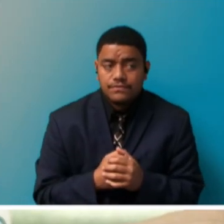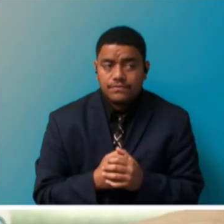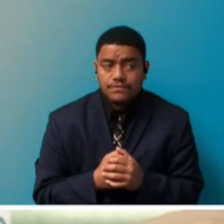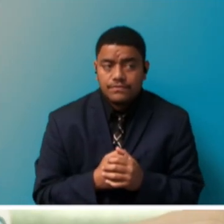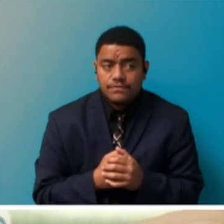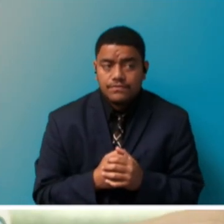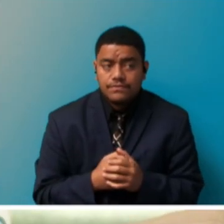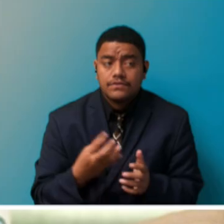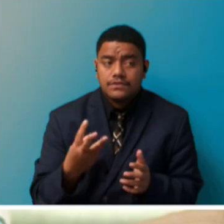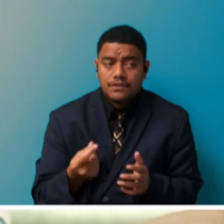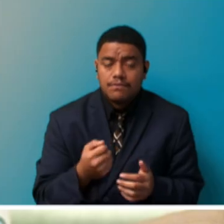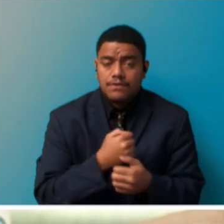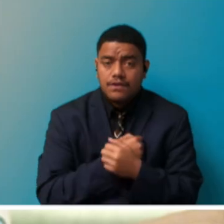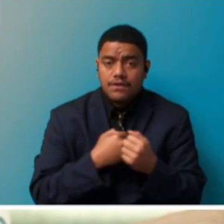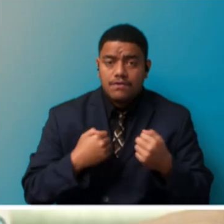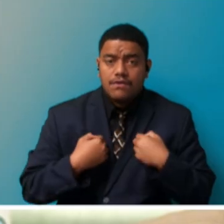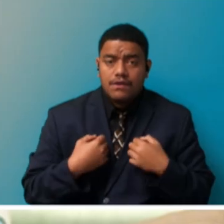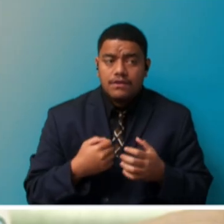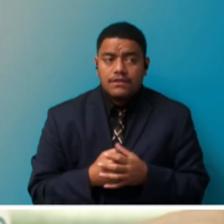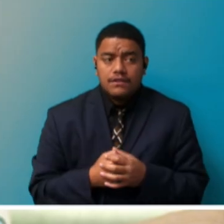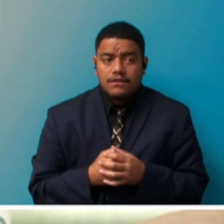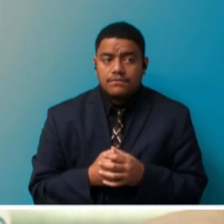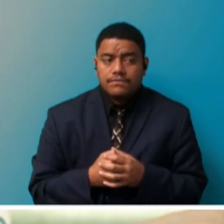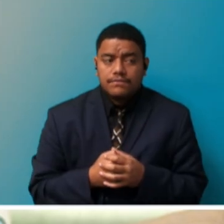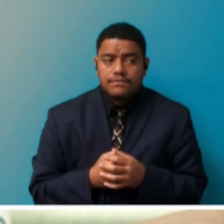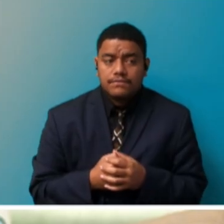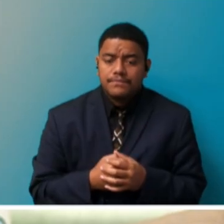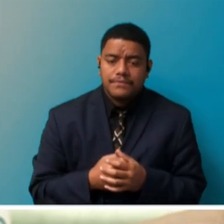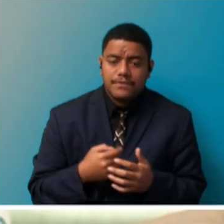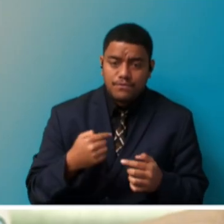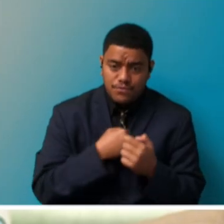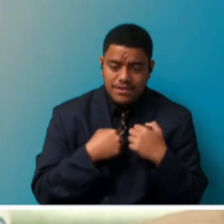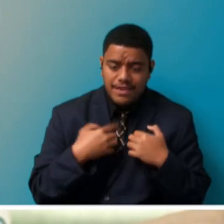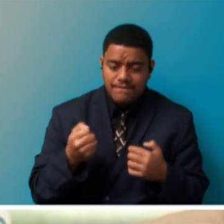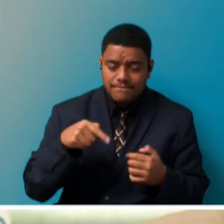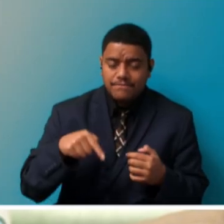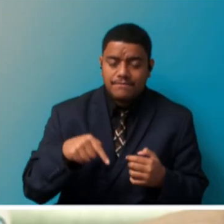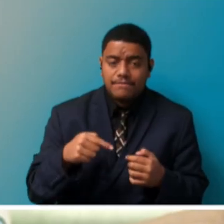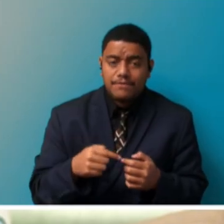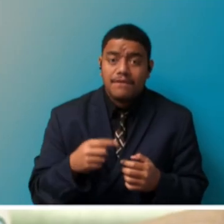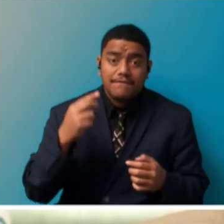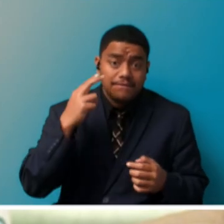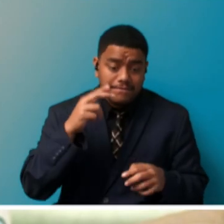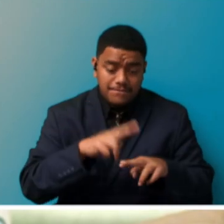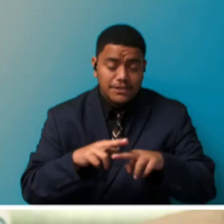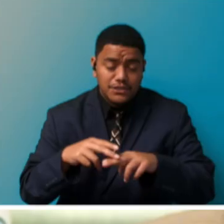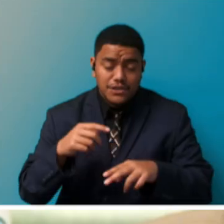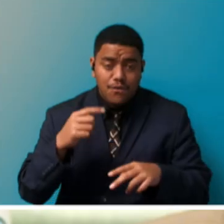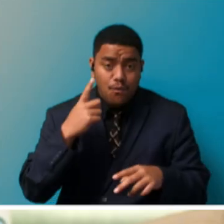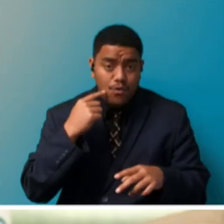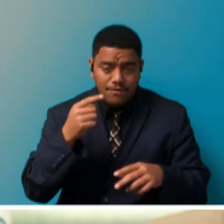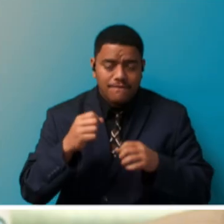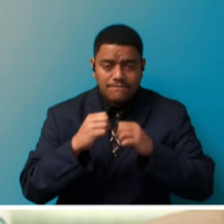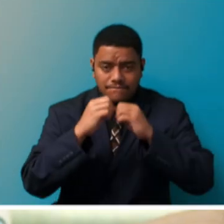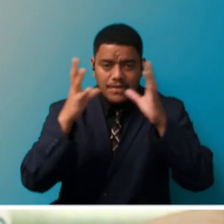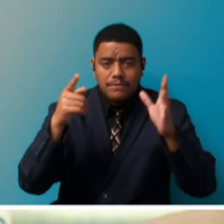some of our other sort of unique products that we have. Fiji water, of course, is very